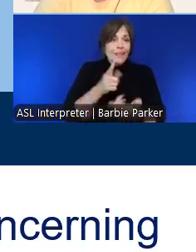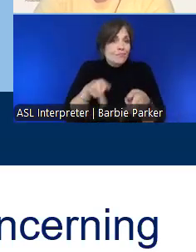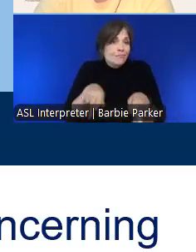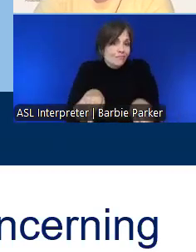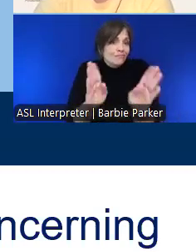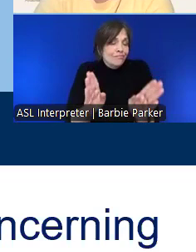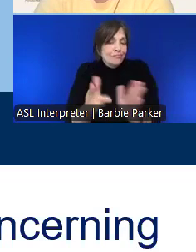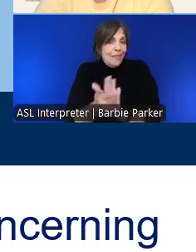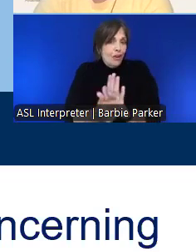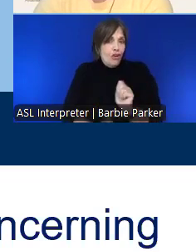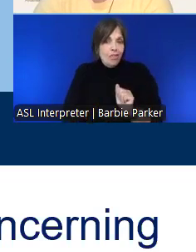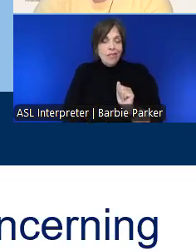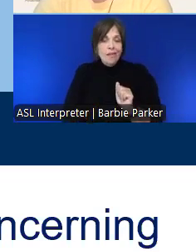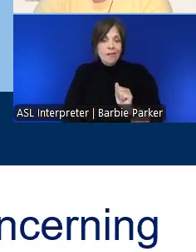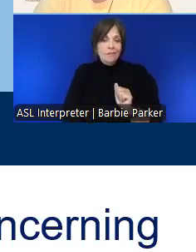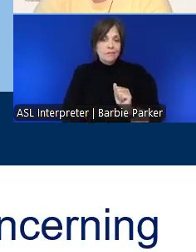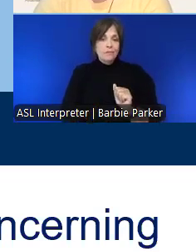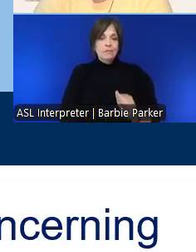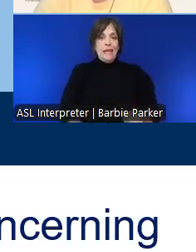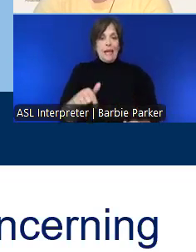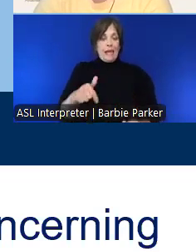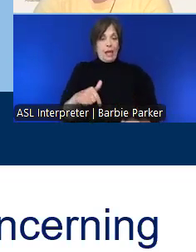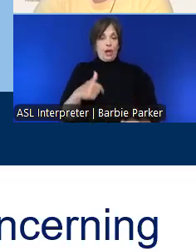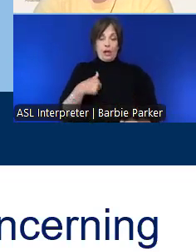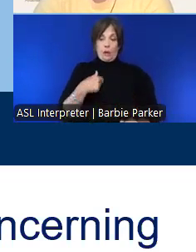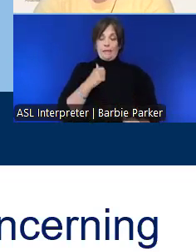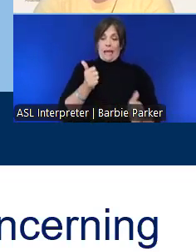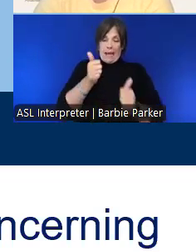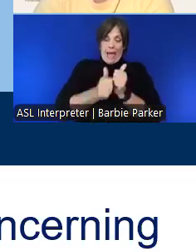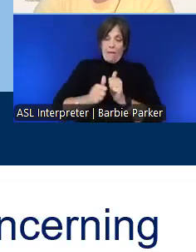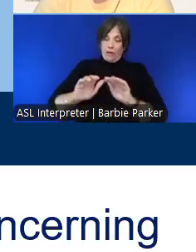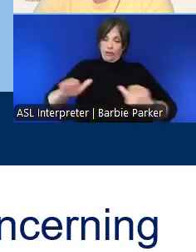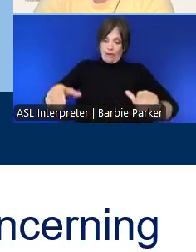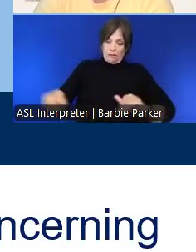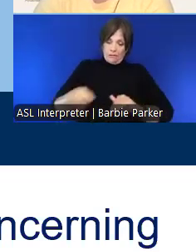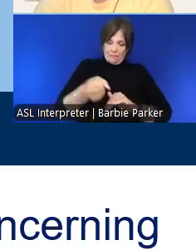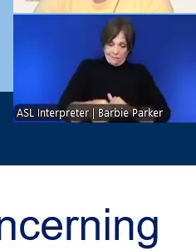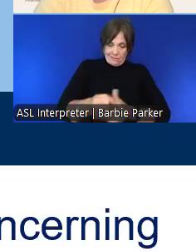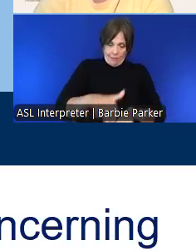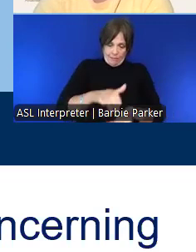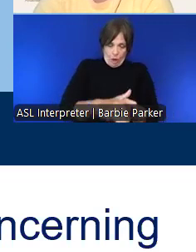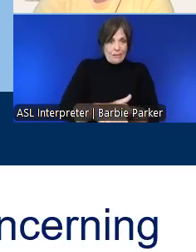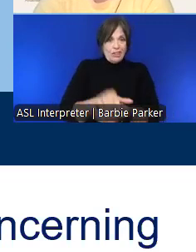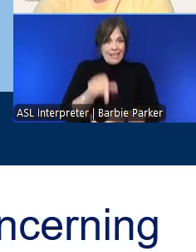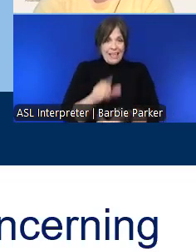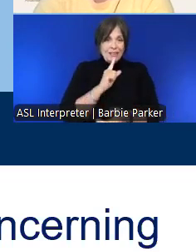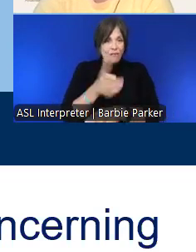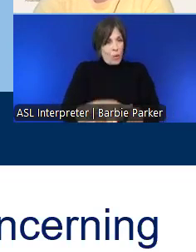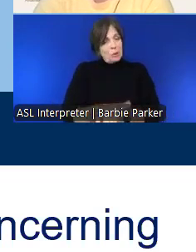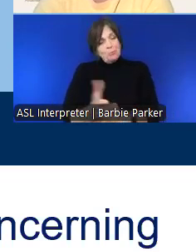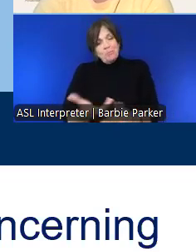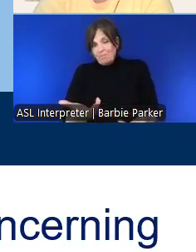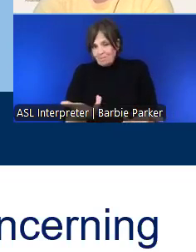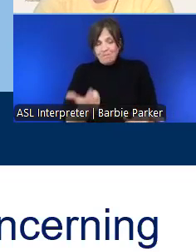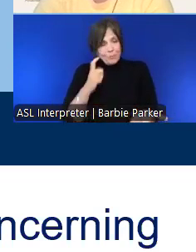every child marriage is a forced marriage, you know, situation, we recognize that the data tells us that the